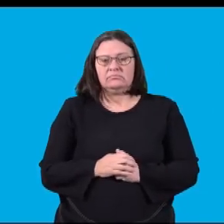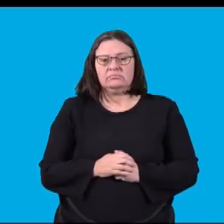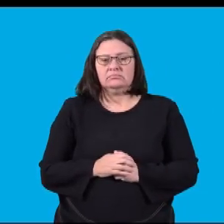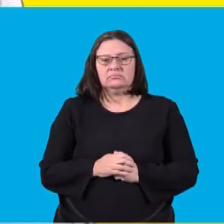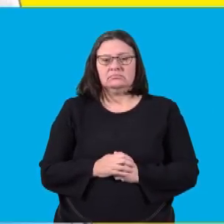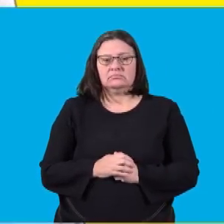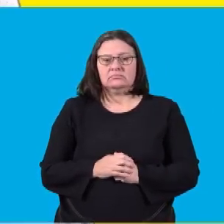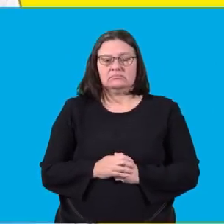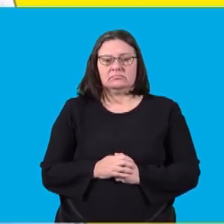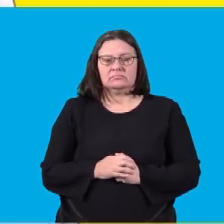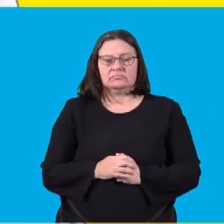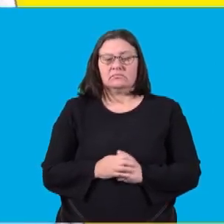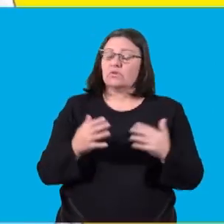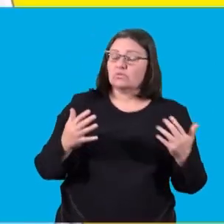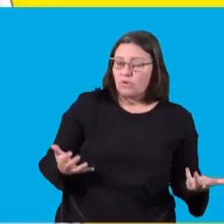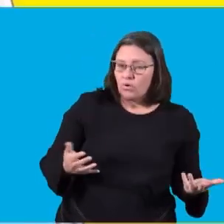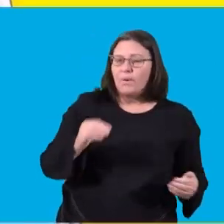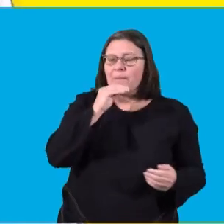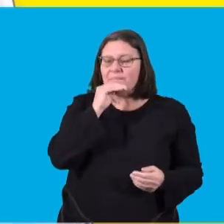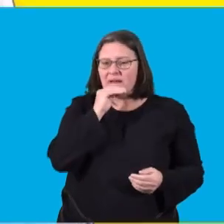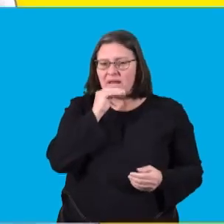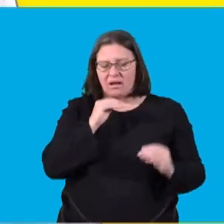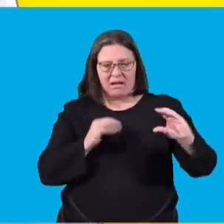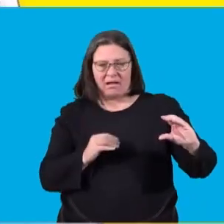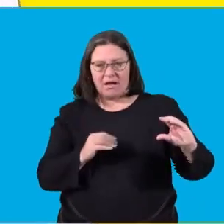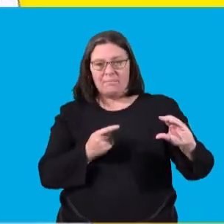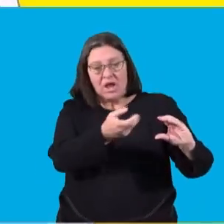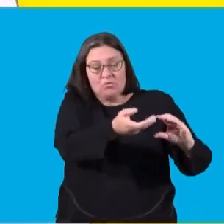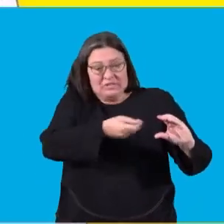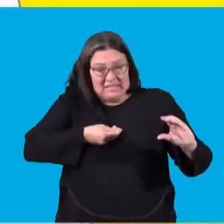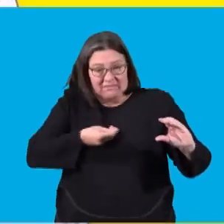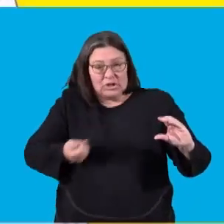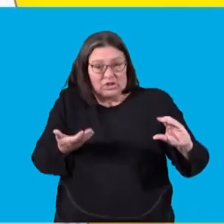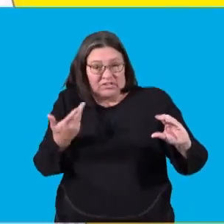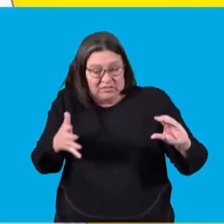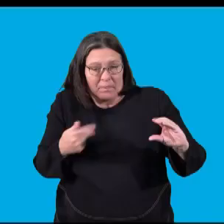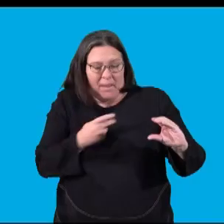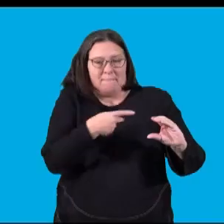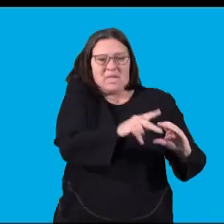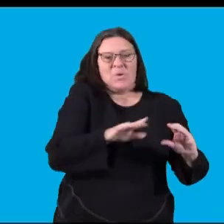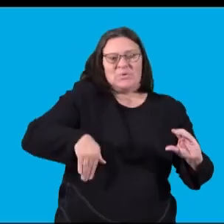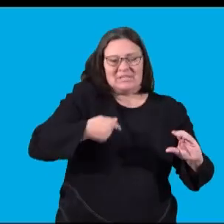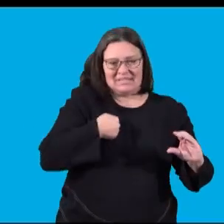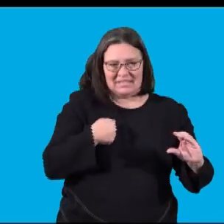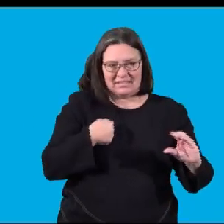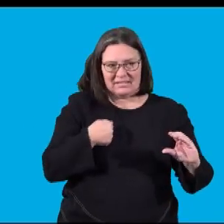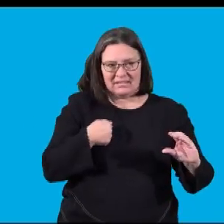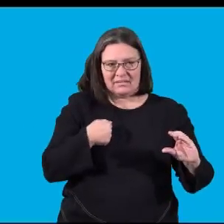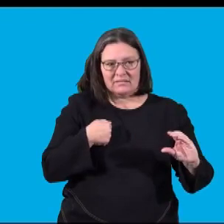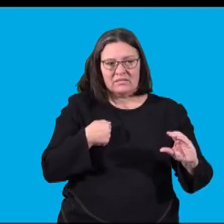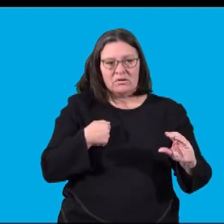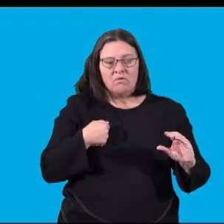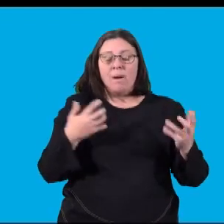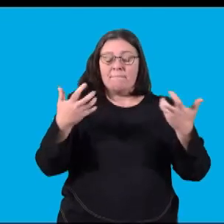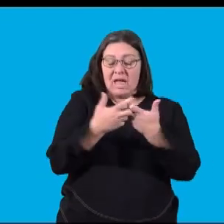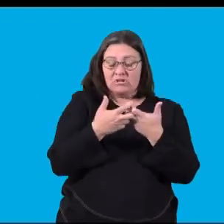we have not yet paid for it. So it becomes an accrued expense. Again, we relate with the